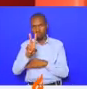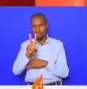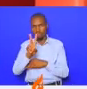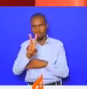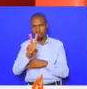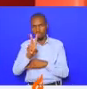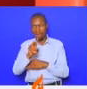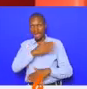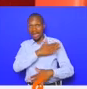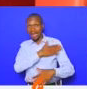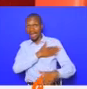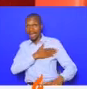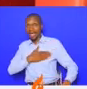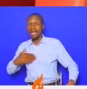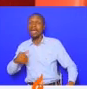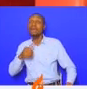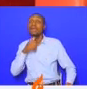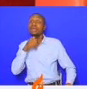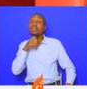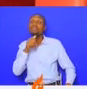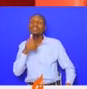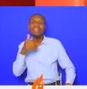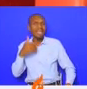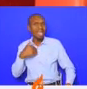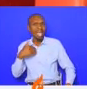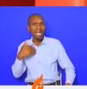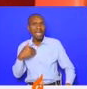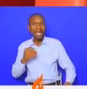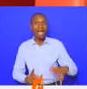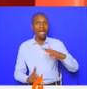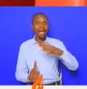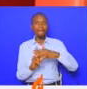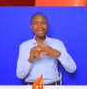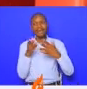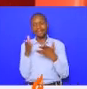and it does not, he or she does not appear, Honorable Speaker.